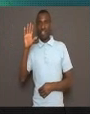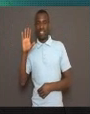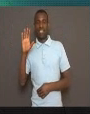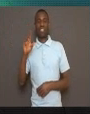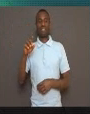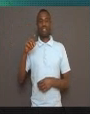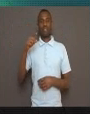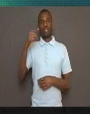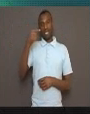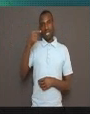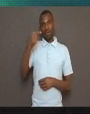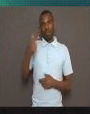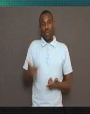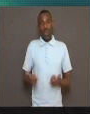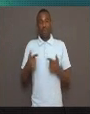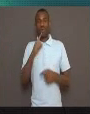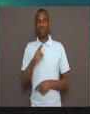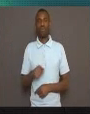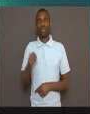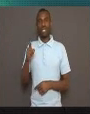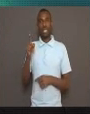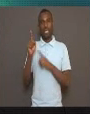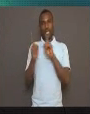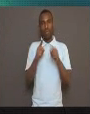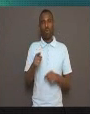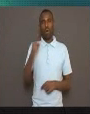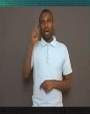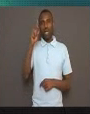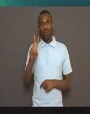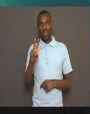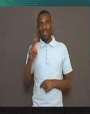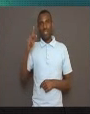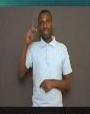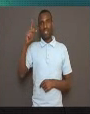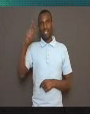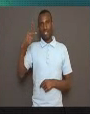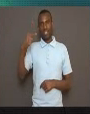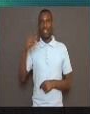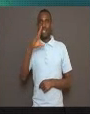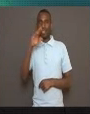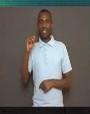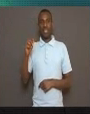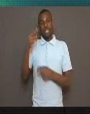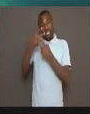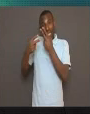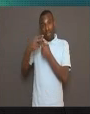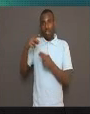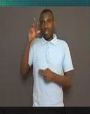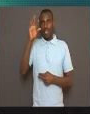load, which is half a kilogram times